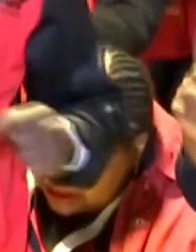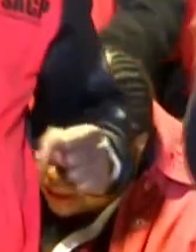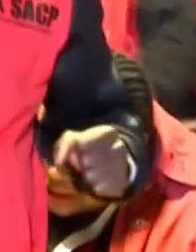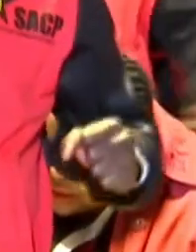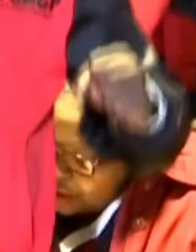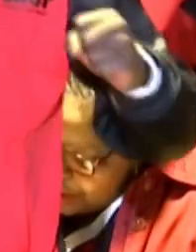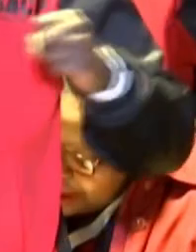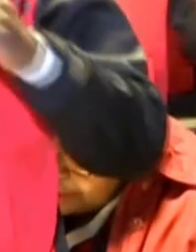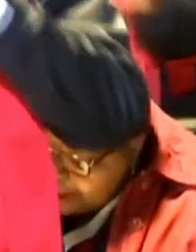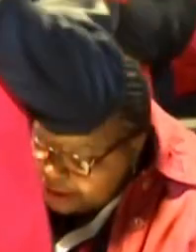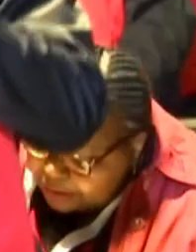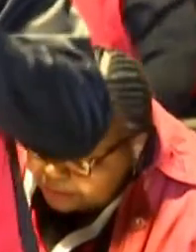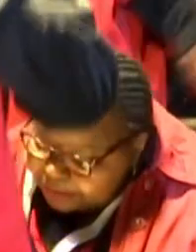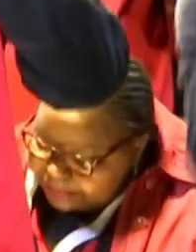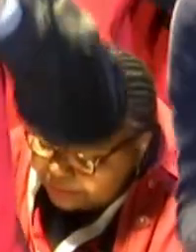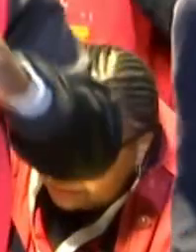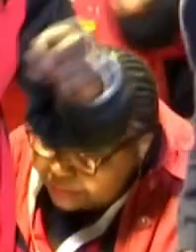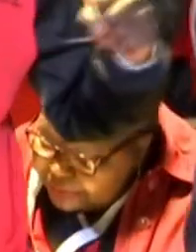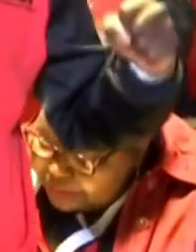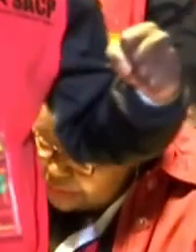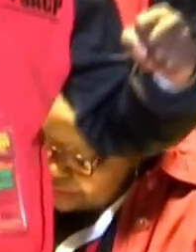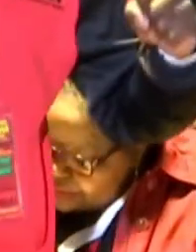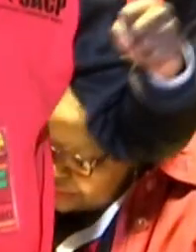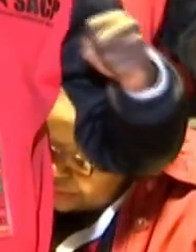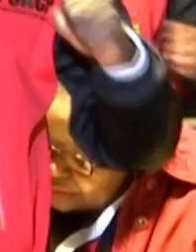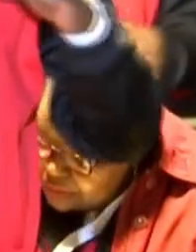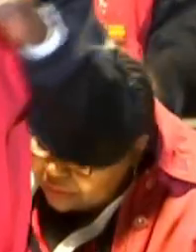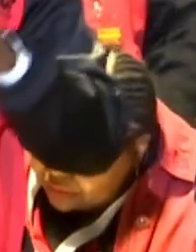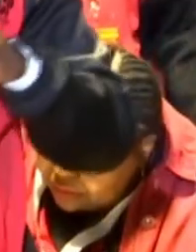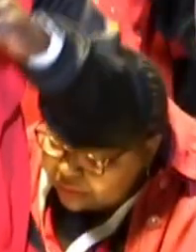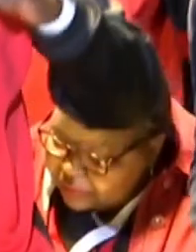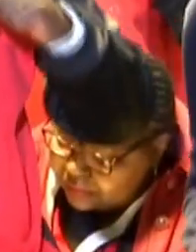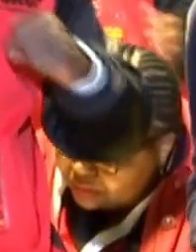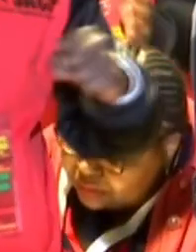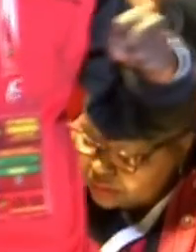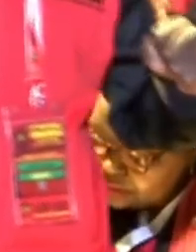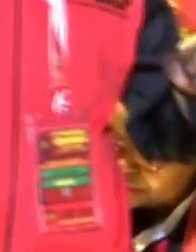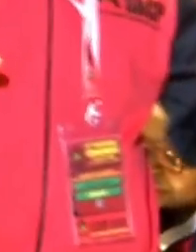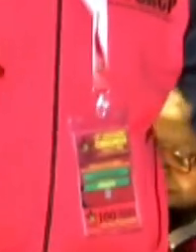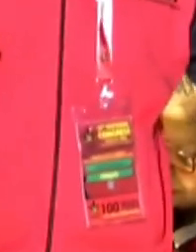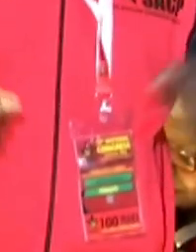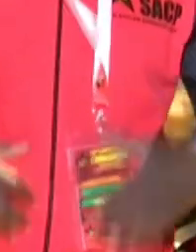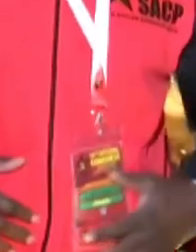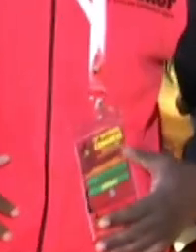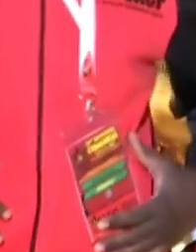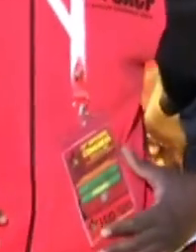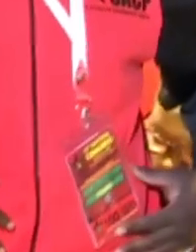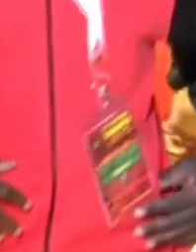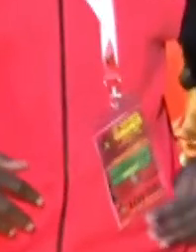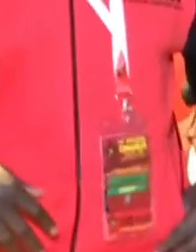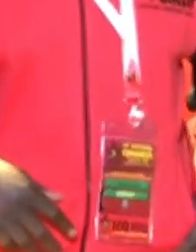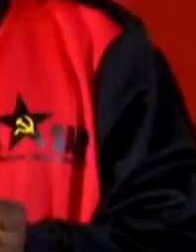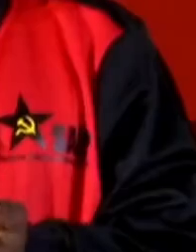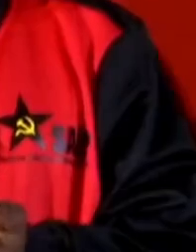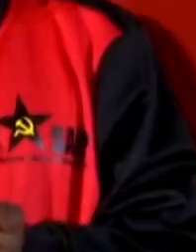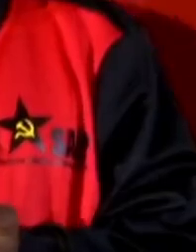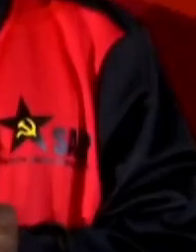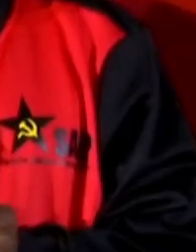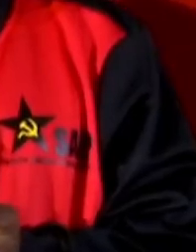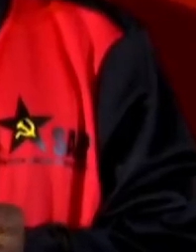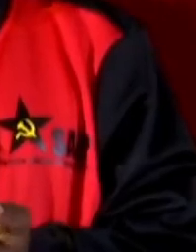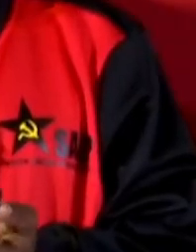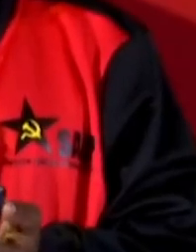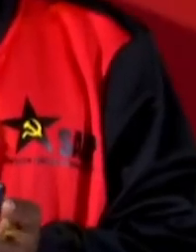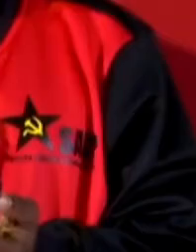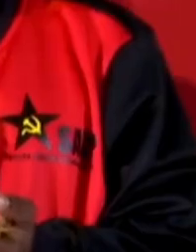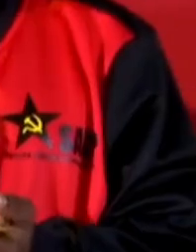says those who've broken the law, or she got a lot of applause as she was going along, but on this one you could